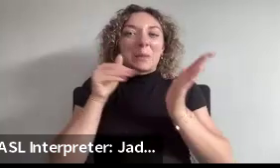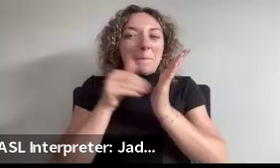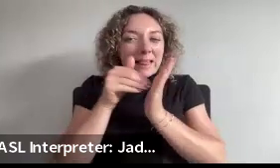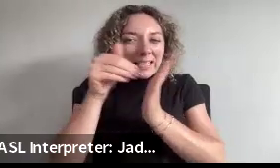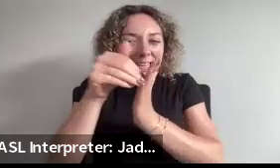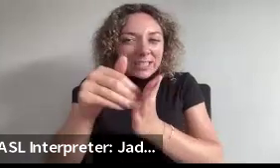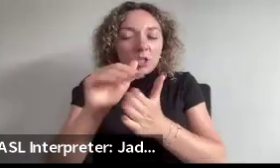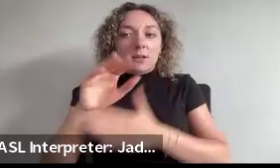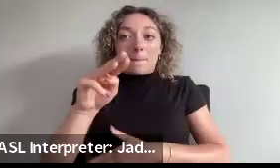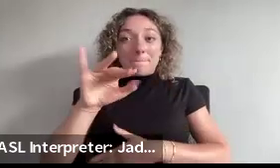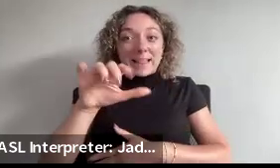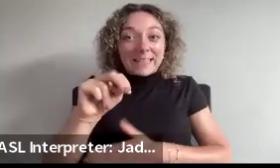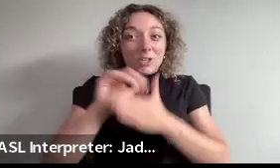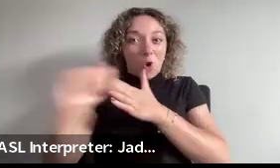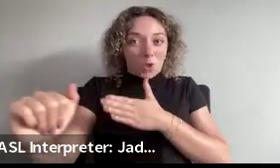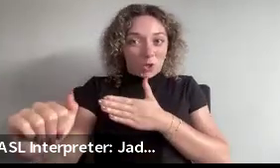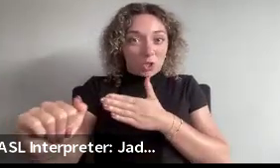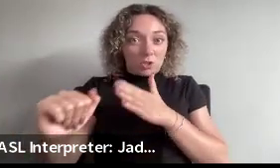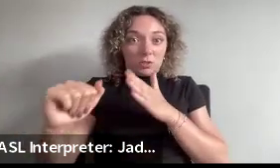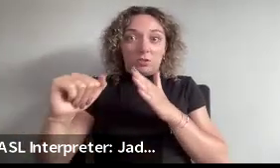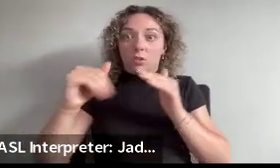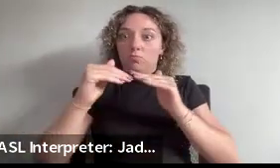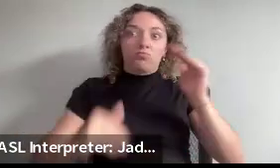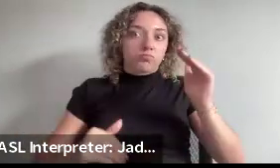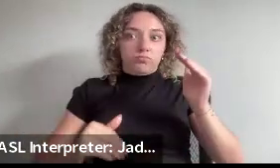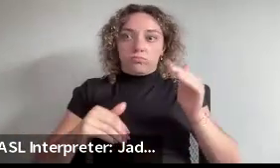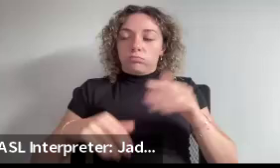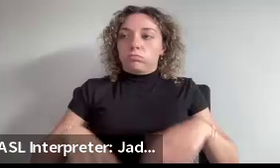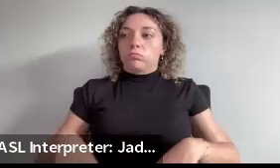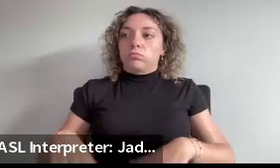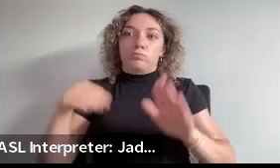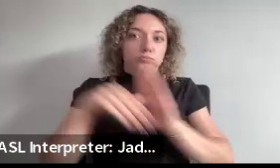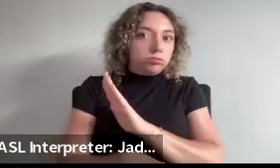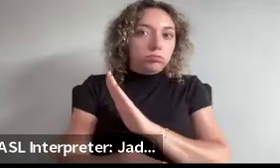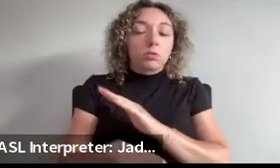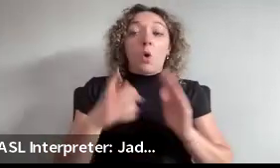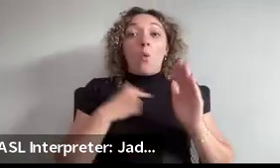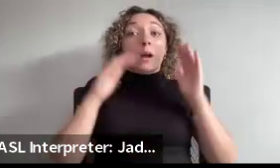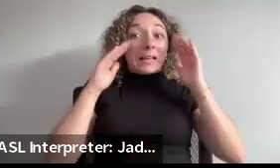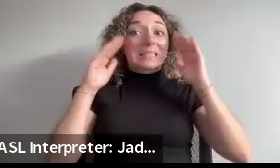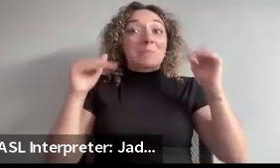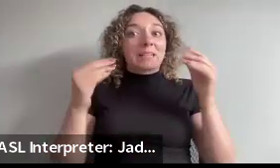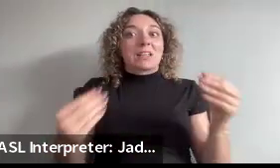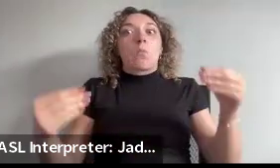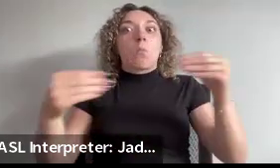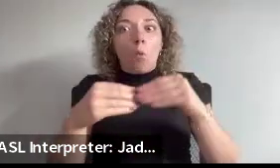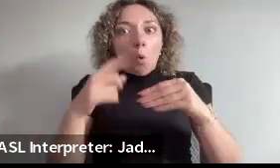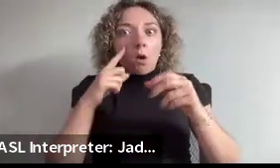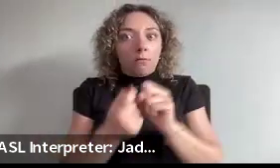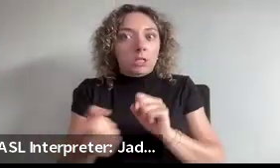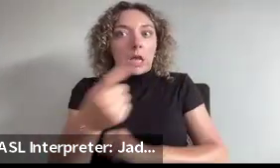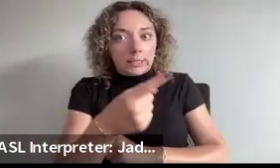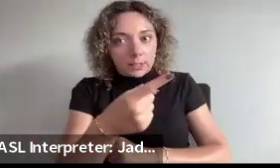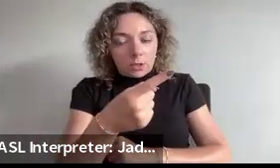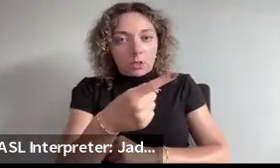So, in addition to the reductions that we have in the schedule this year, we're anticipating even more for the following academic